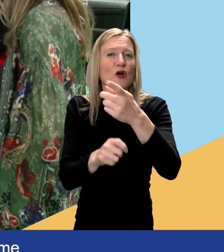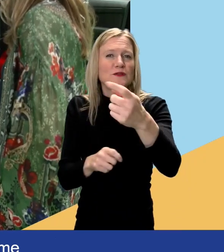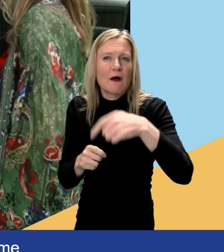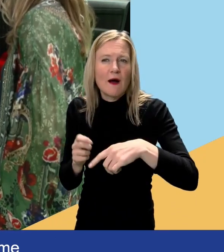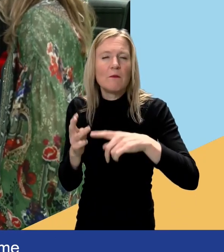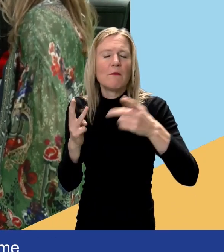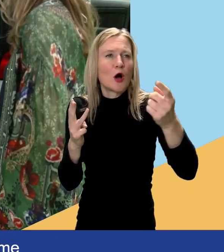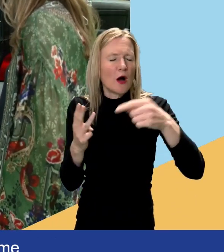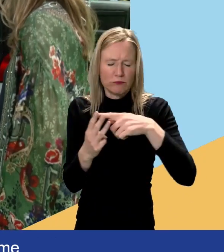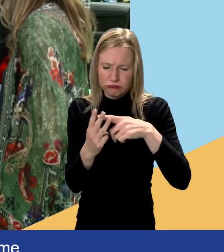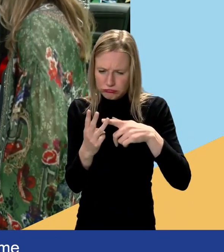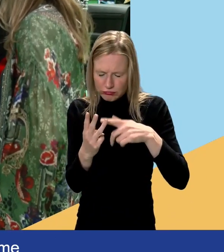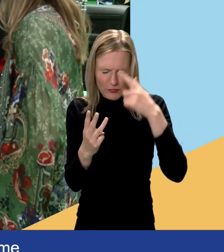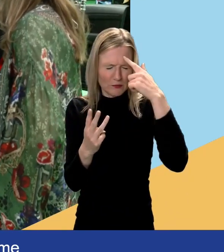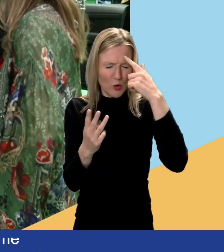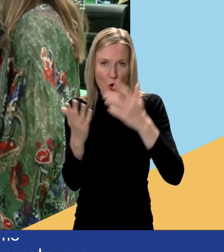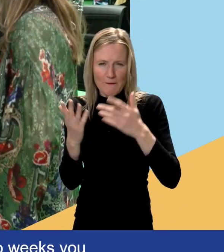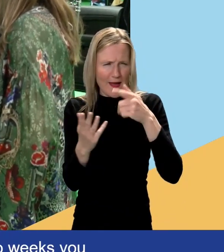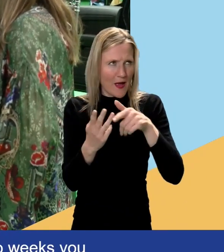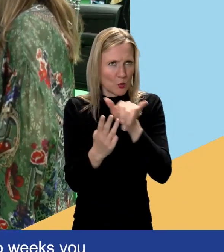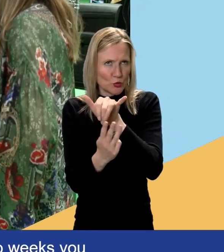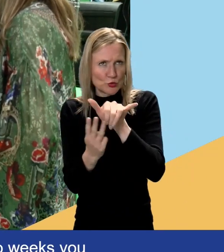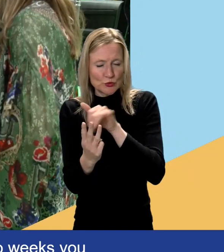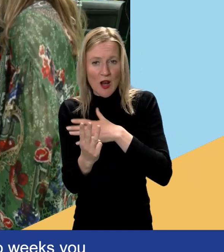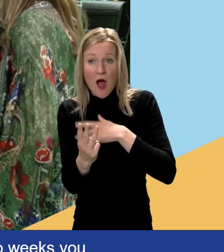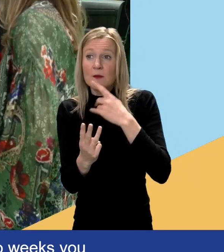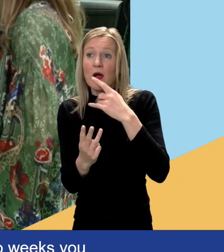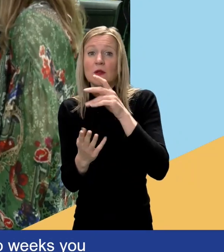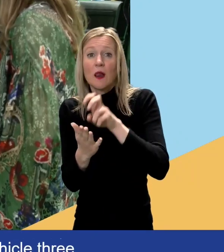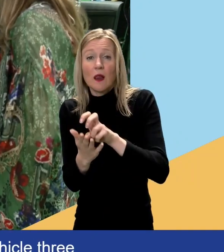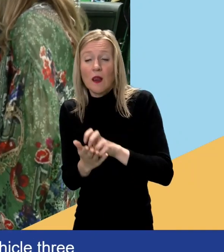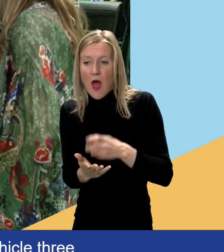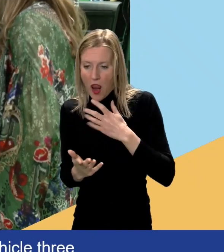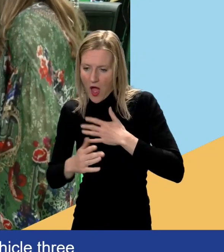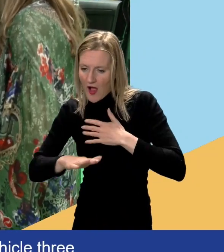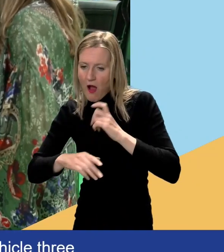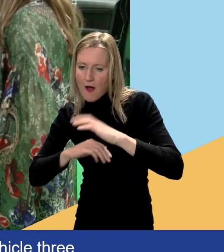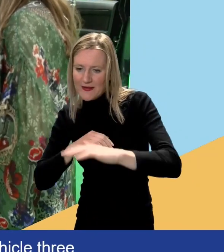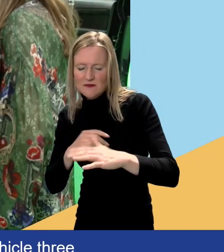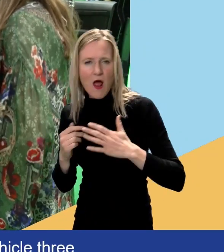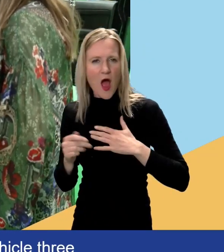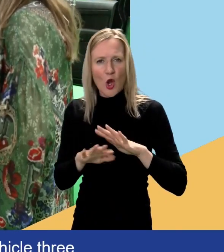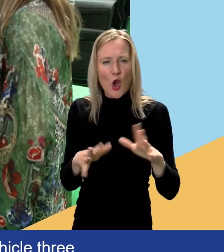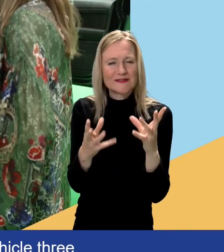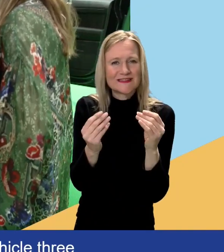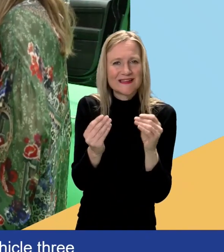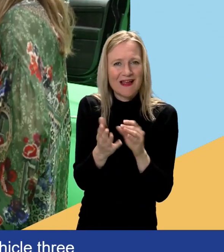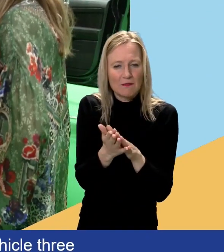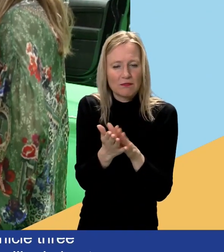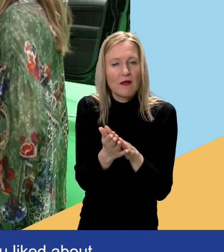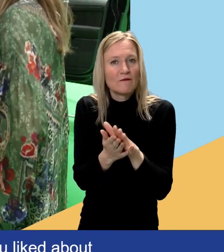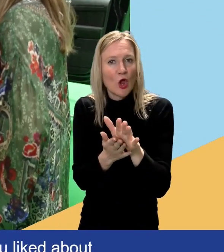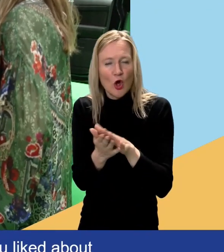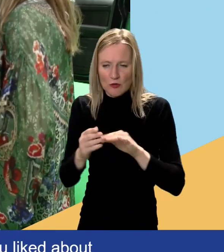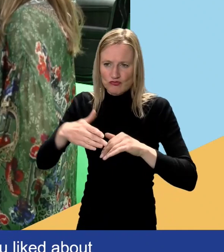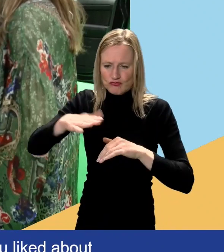might have forgotten what vehicle 1 looks like. Yeah. Make some notes while you're there, say what you like. I like the carpet, I like the non-slip floor, the ramp felt a bit heavy. Mm.